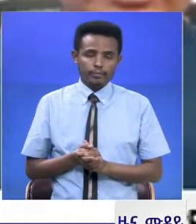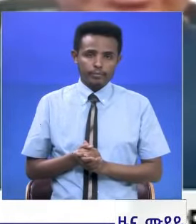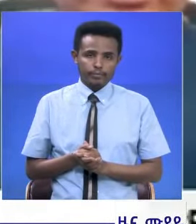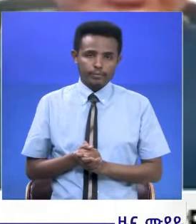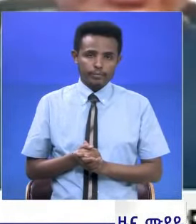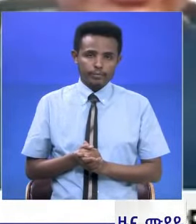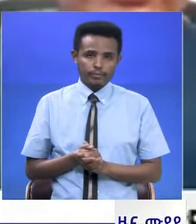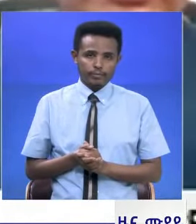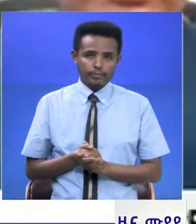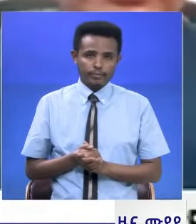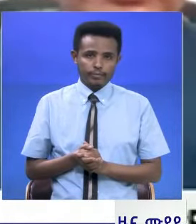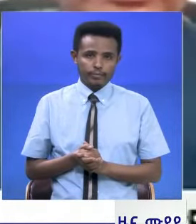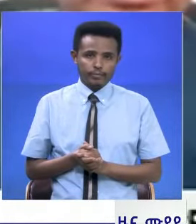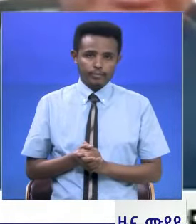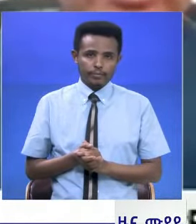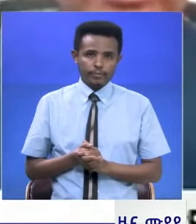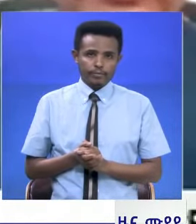that the